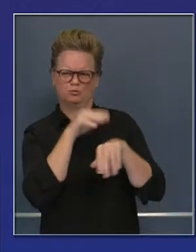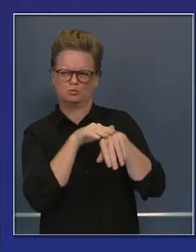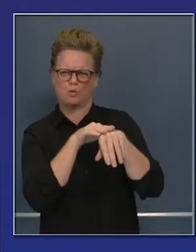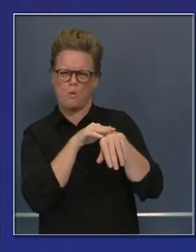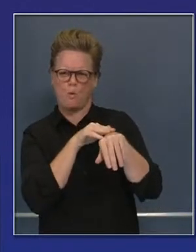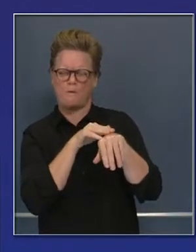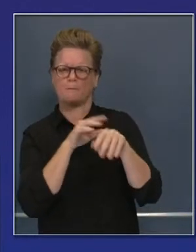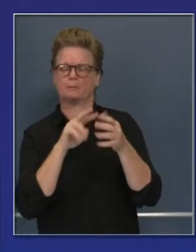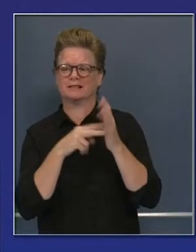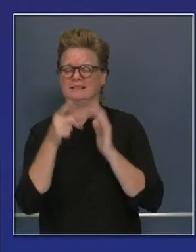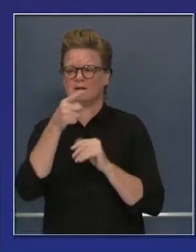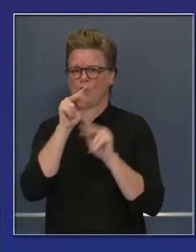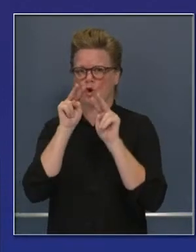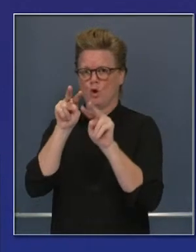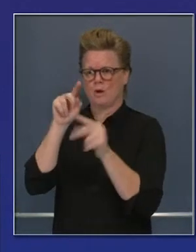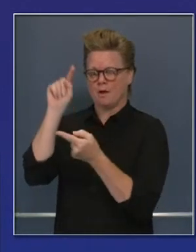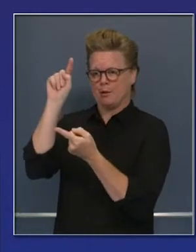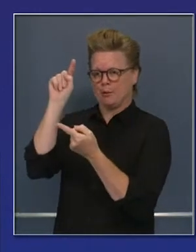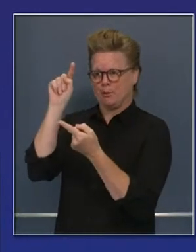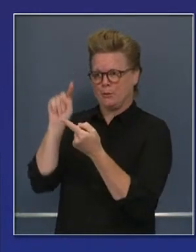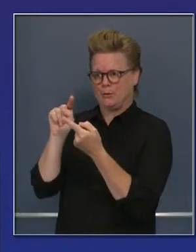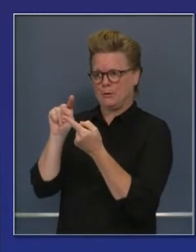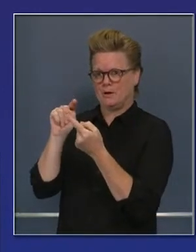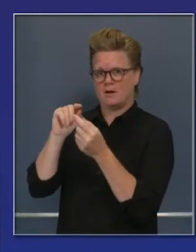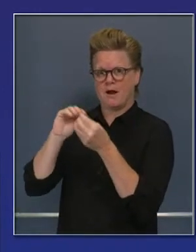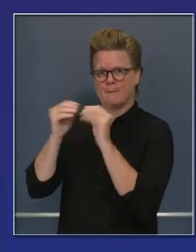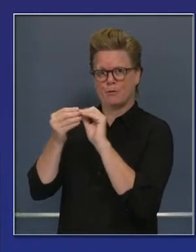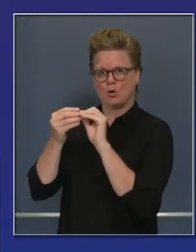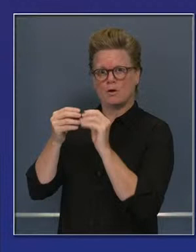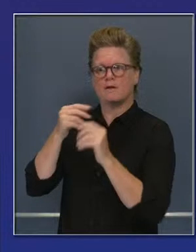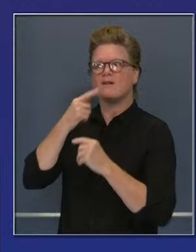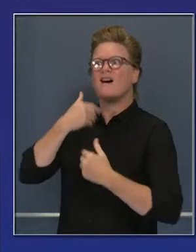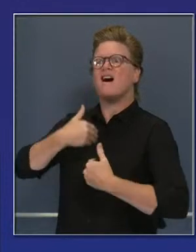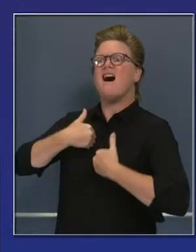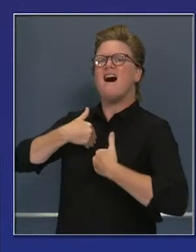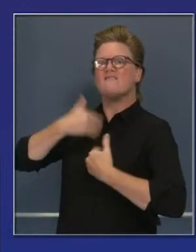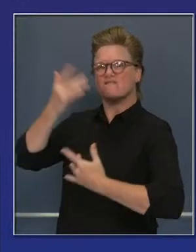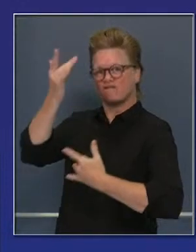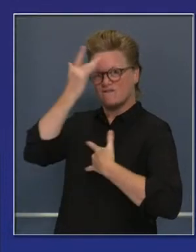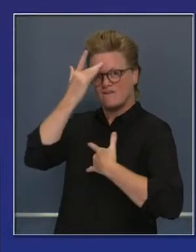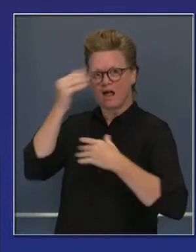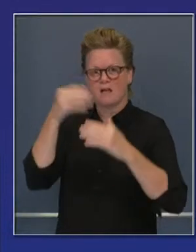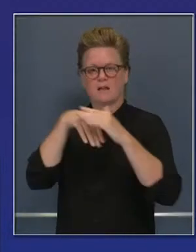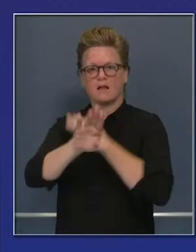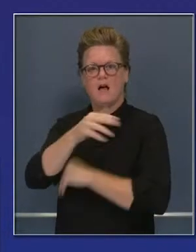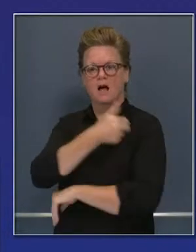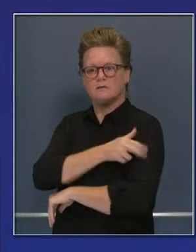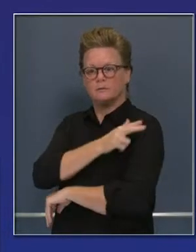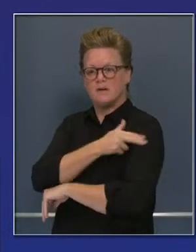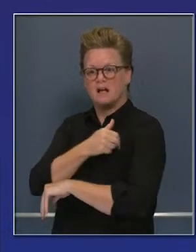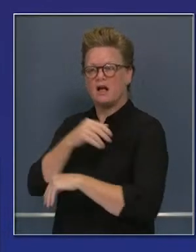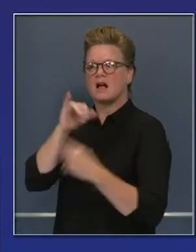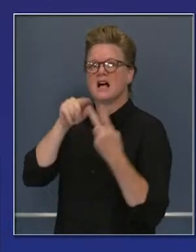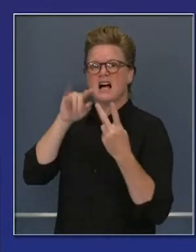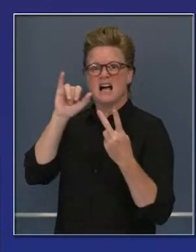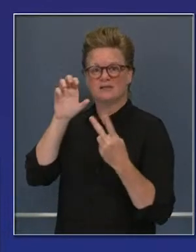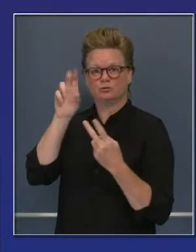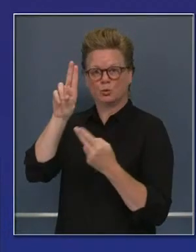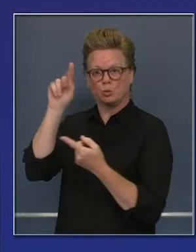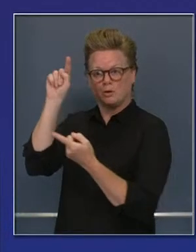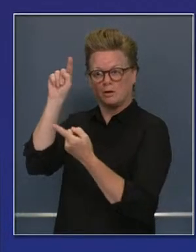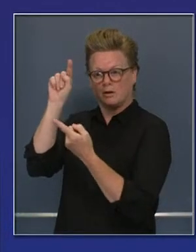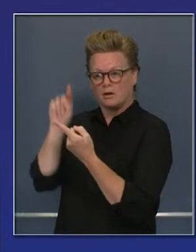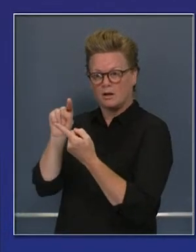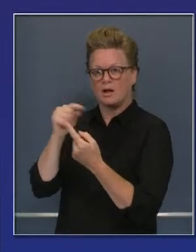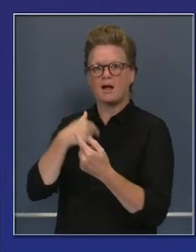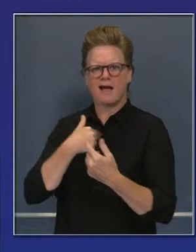in case numbers, the reductions in our hospital and ICU numbers overall. Those are all very promising